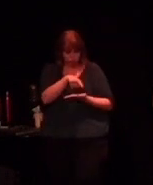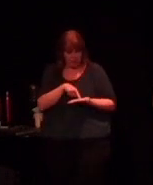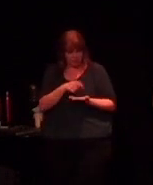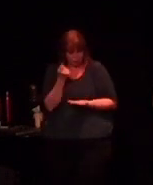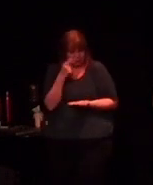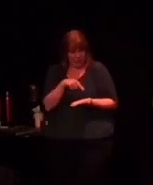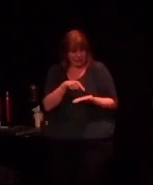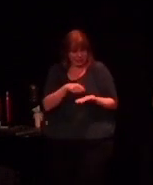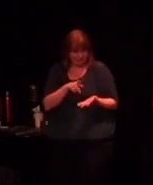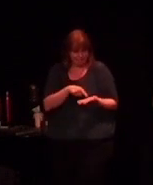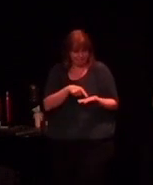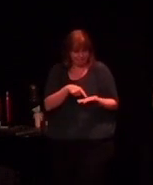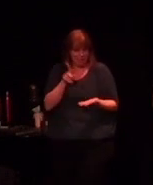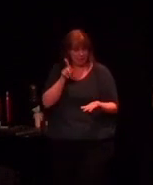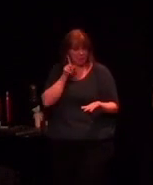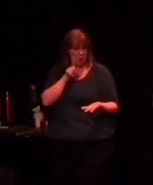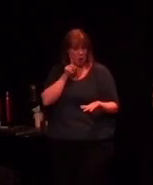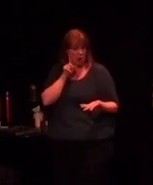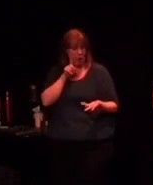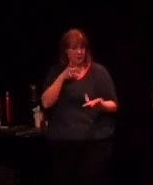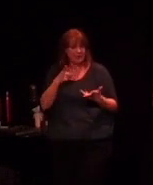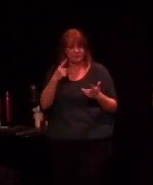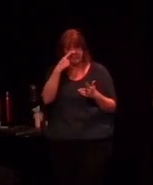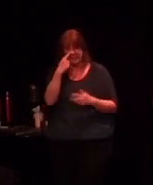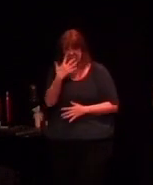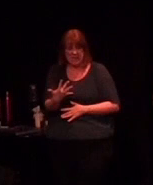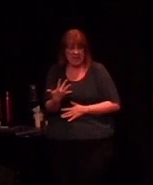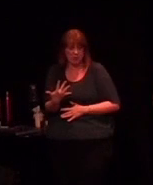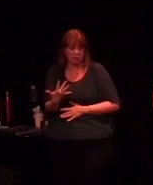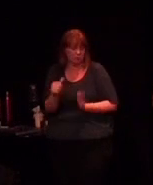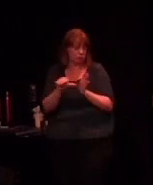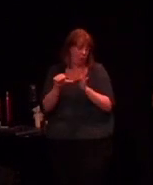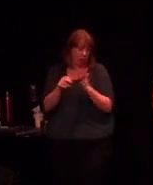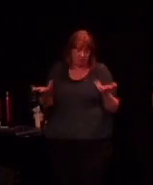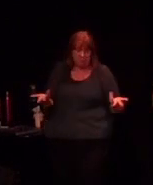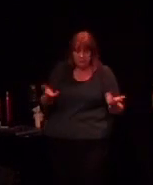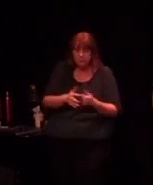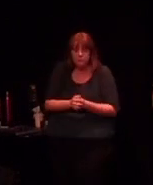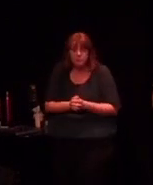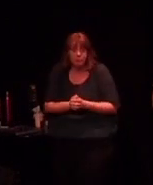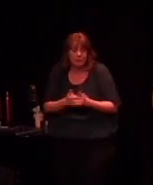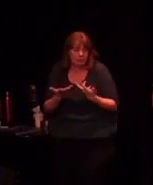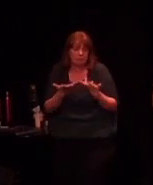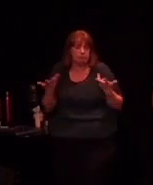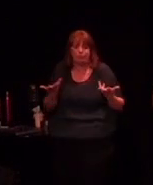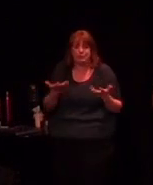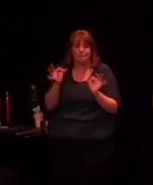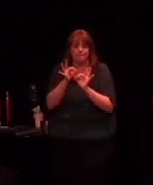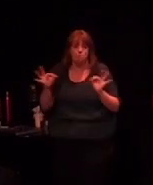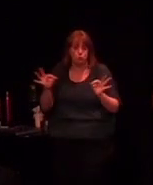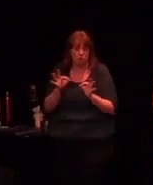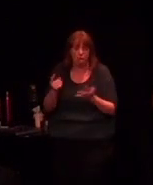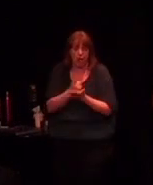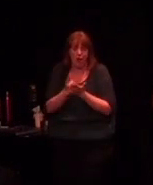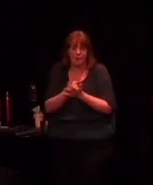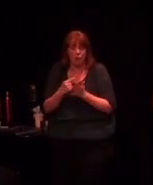a scene where the girl, it's like a teenage angst, if you're not aware of what Spring Awakening is. It's a big musical about